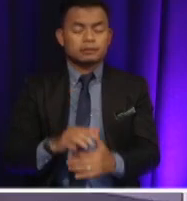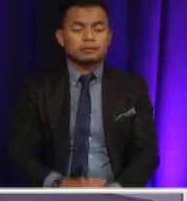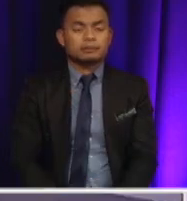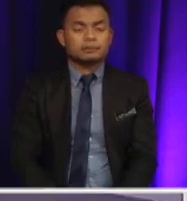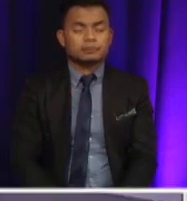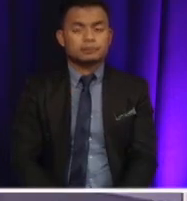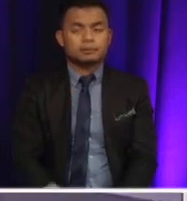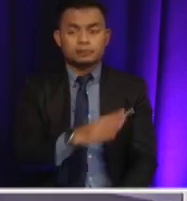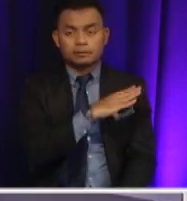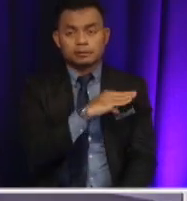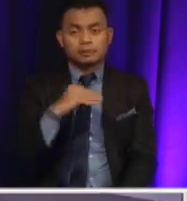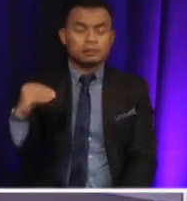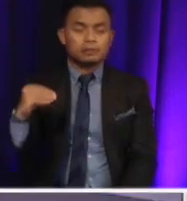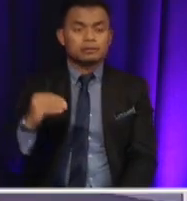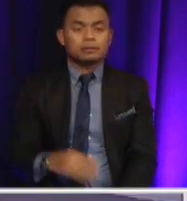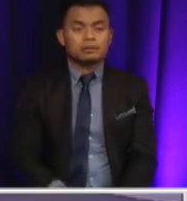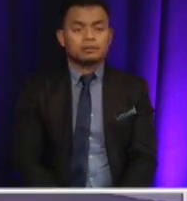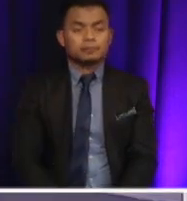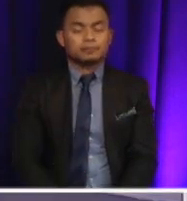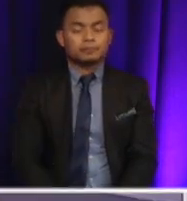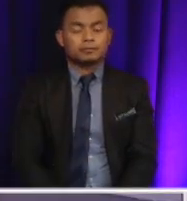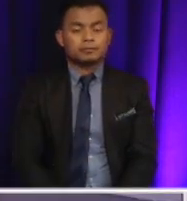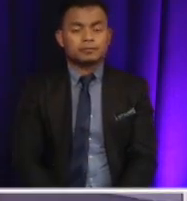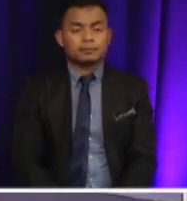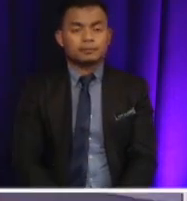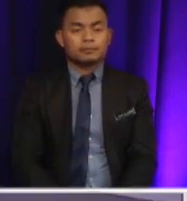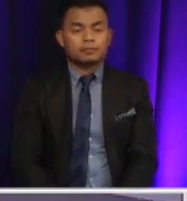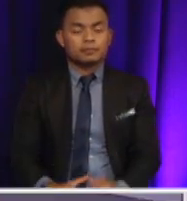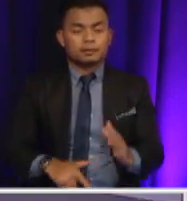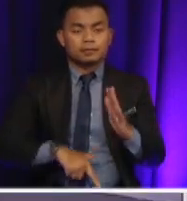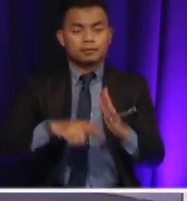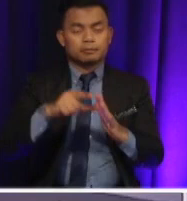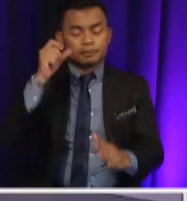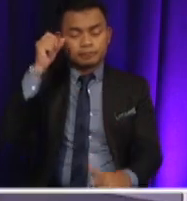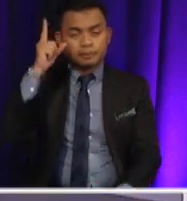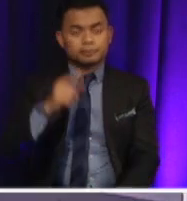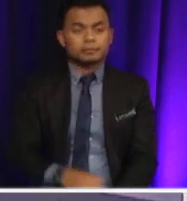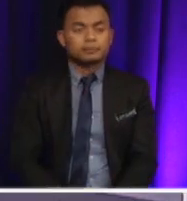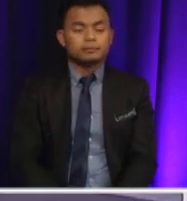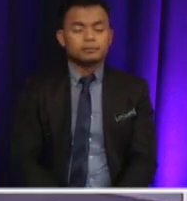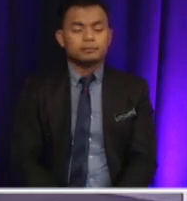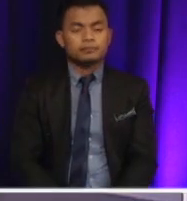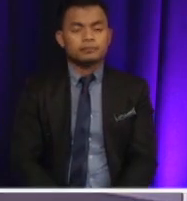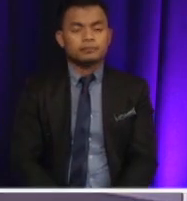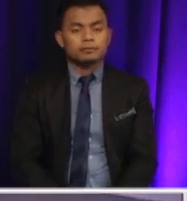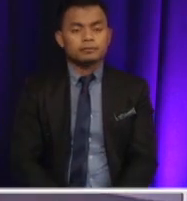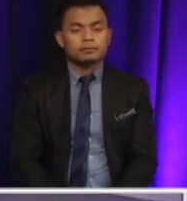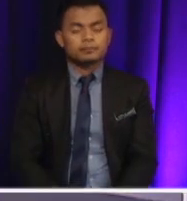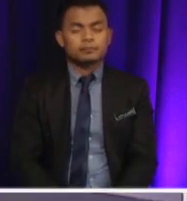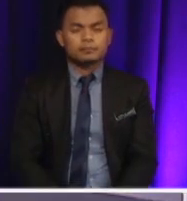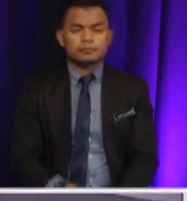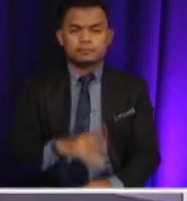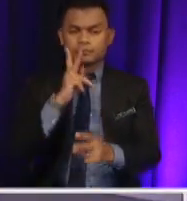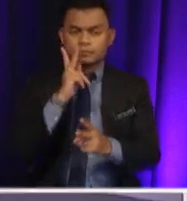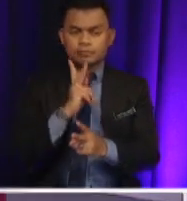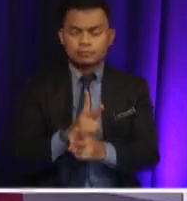poem again, you will have a better understanding of what the items are, which will lend you the